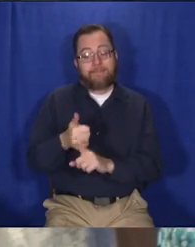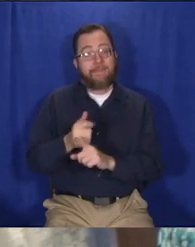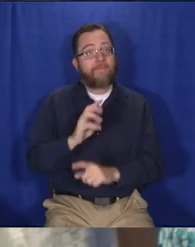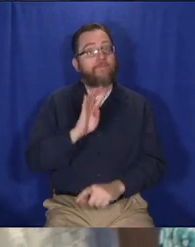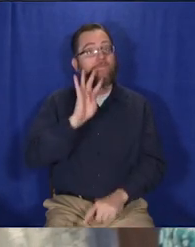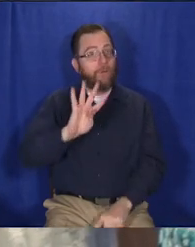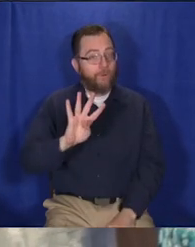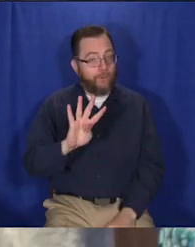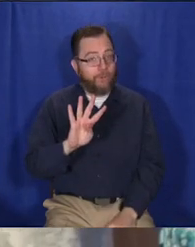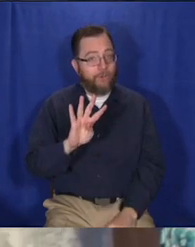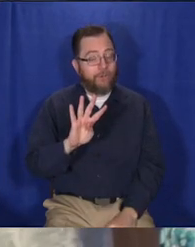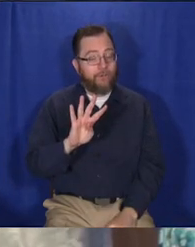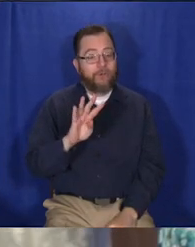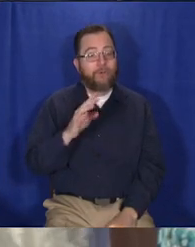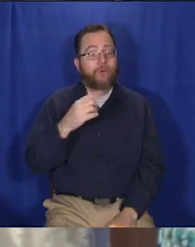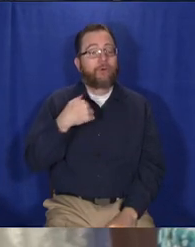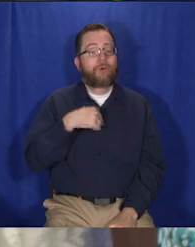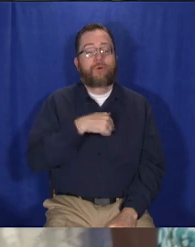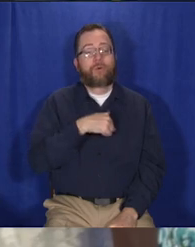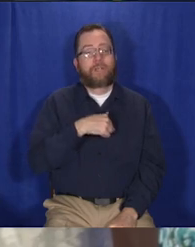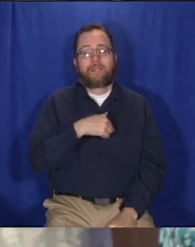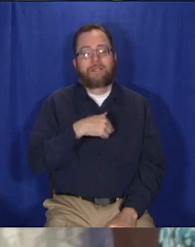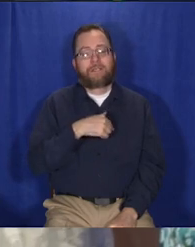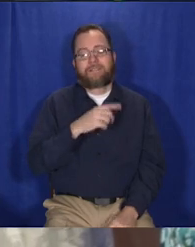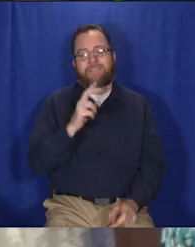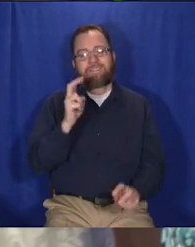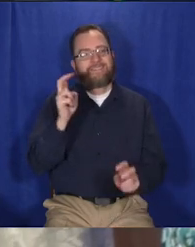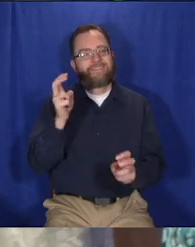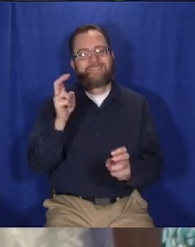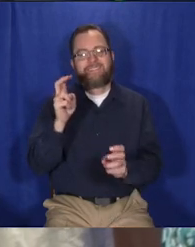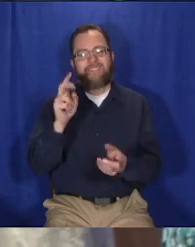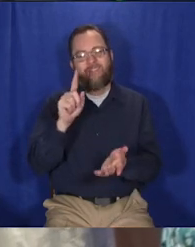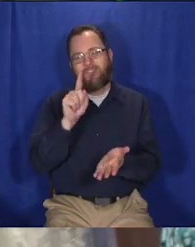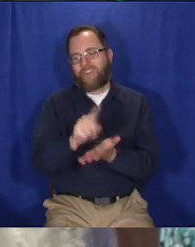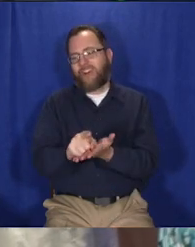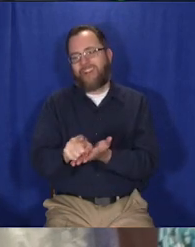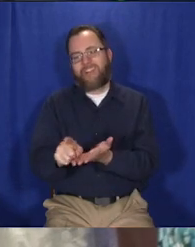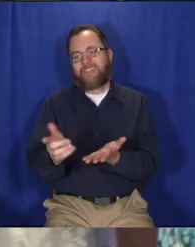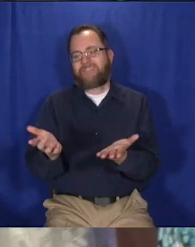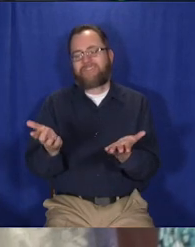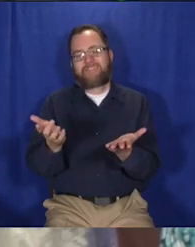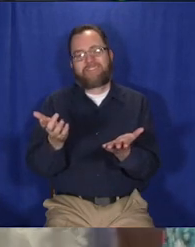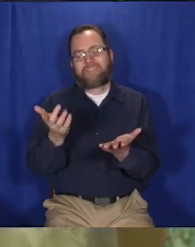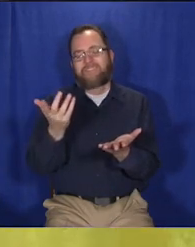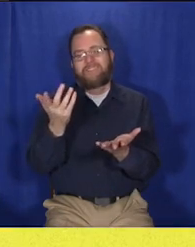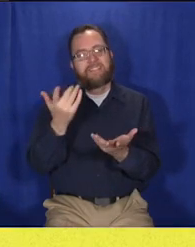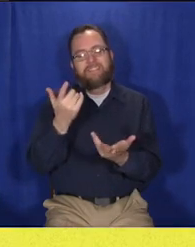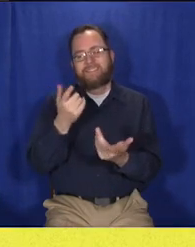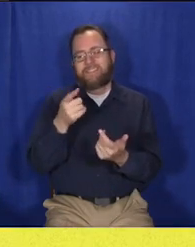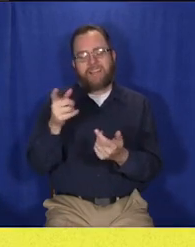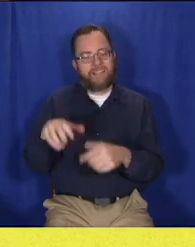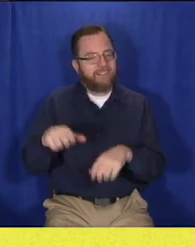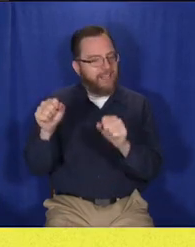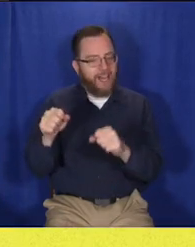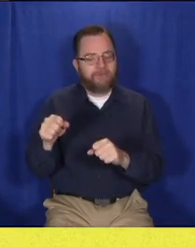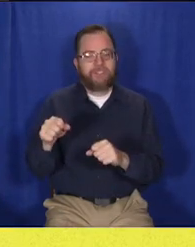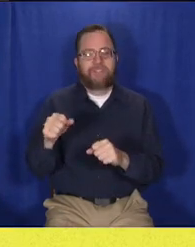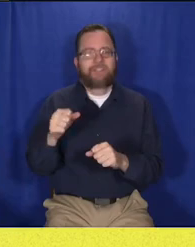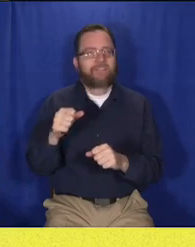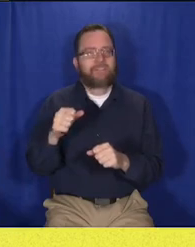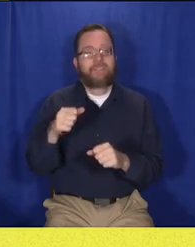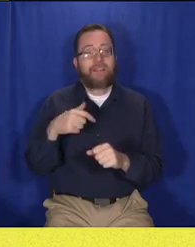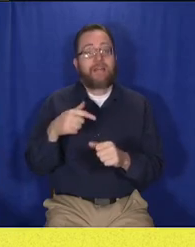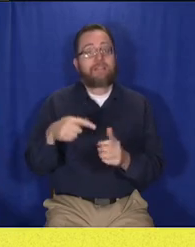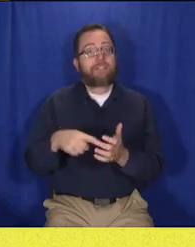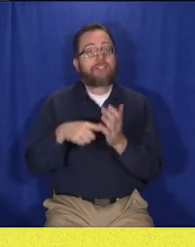And we fell in love with her and started to get to know her and started pursuing an adoption, her adoption. And it took us 9